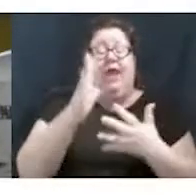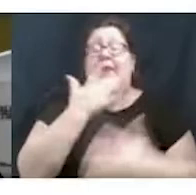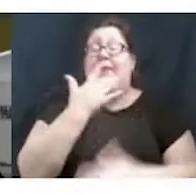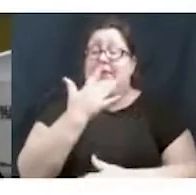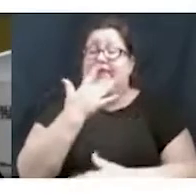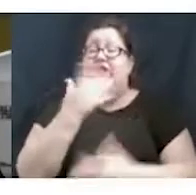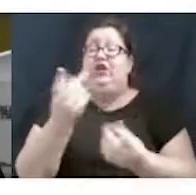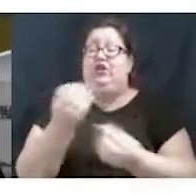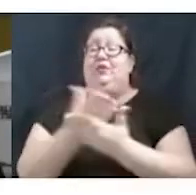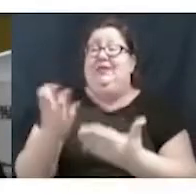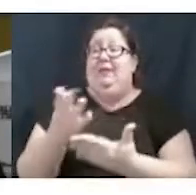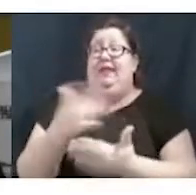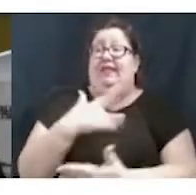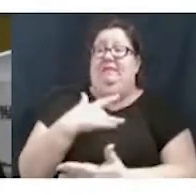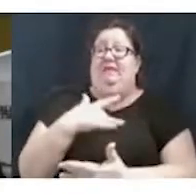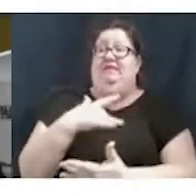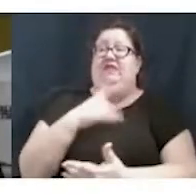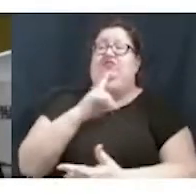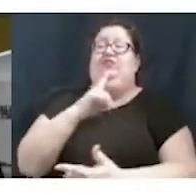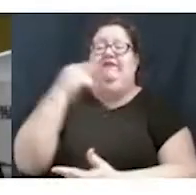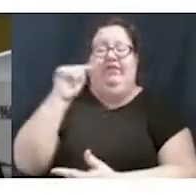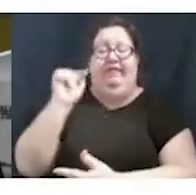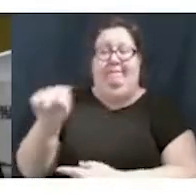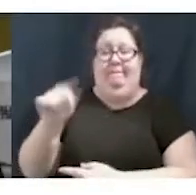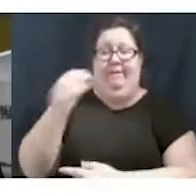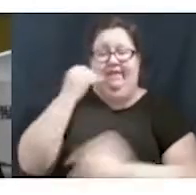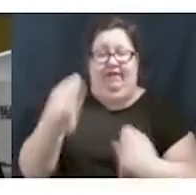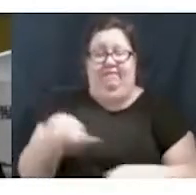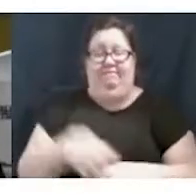do something that is real to them if they have an opportunity.